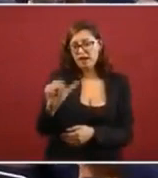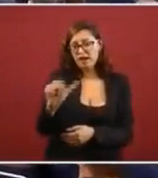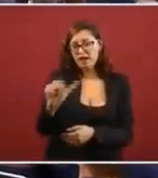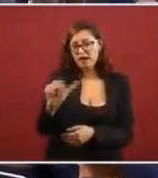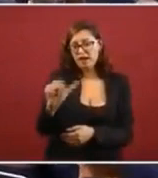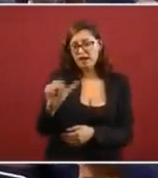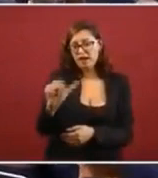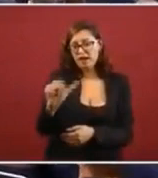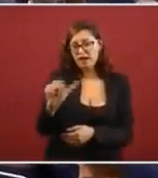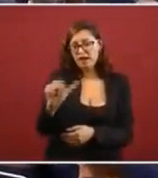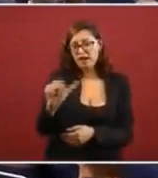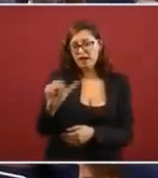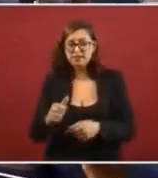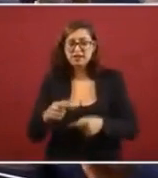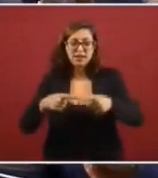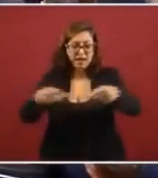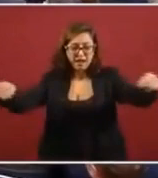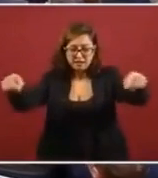wood